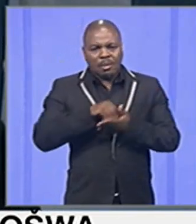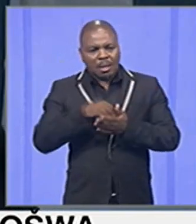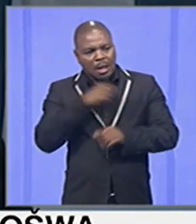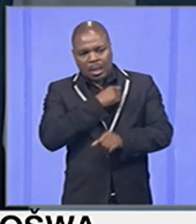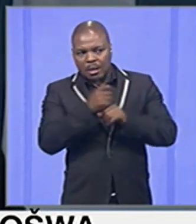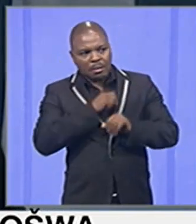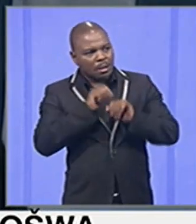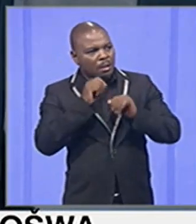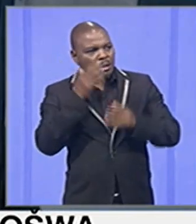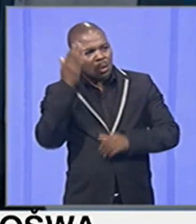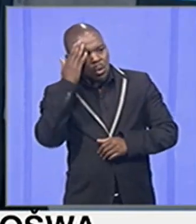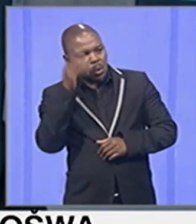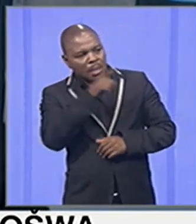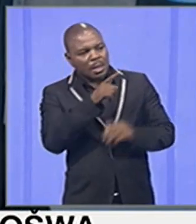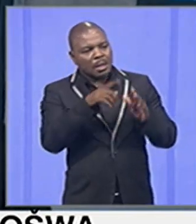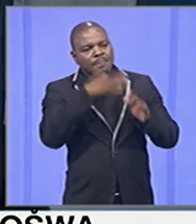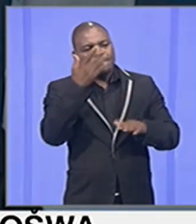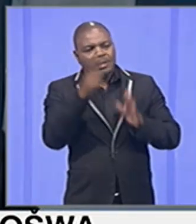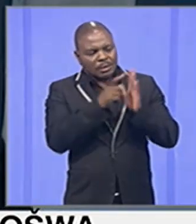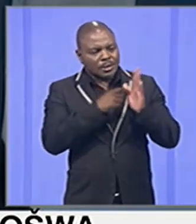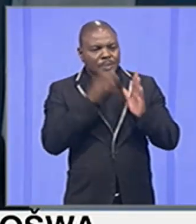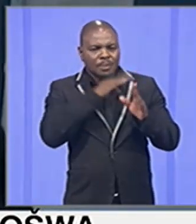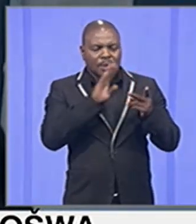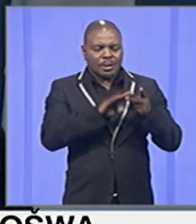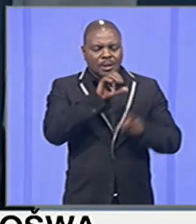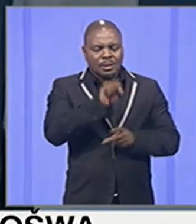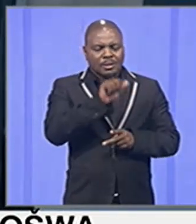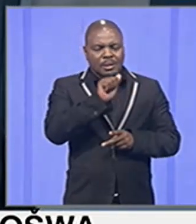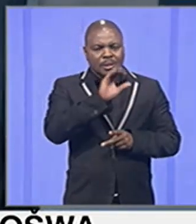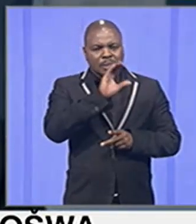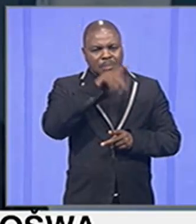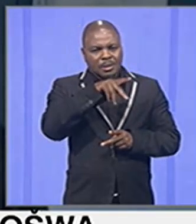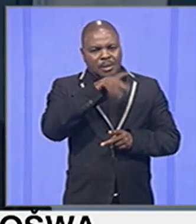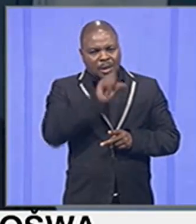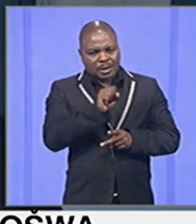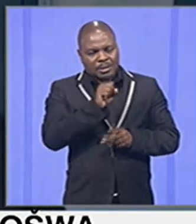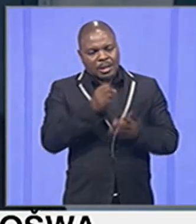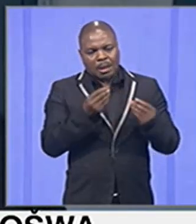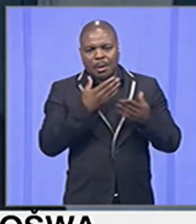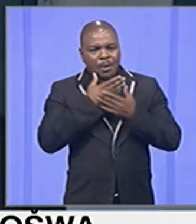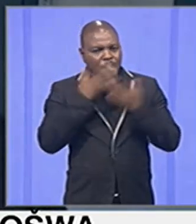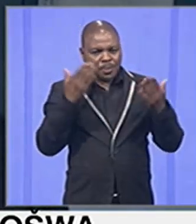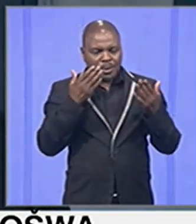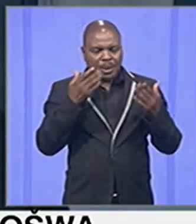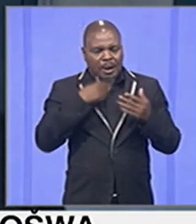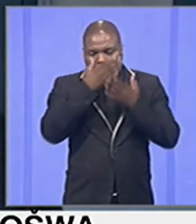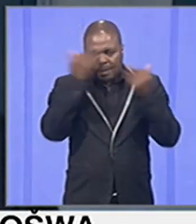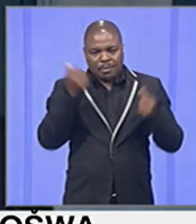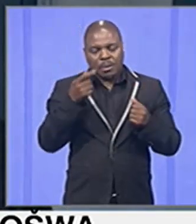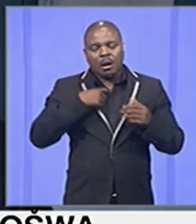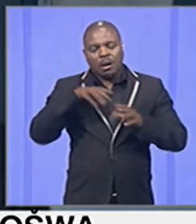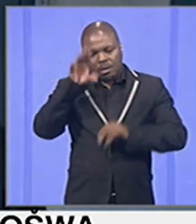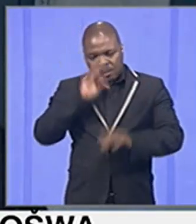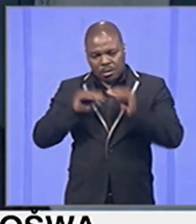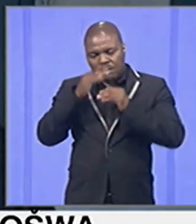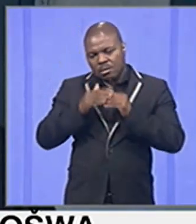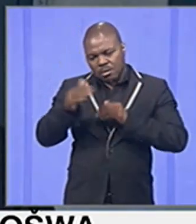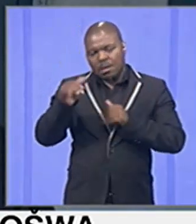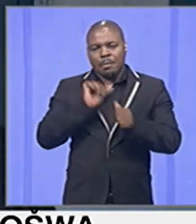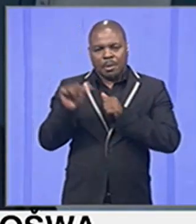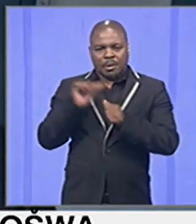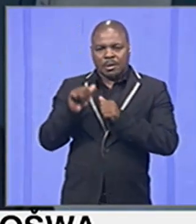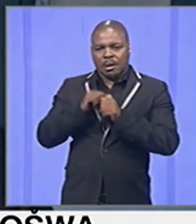and doesn't have expiry dates and certain SAPS numbers. But now together we are learning. From taking it forward, we'll better our stock